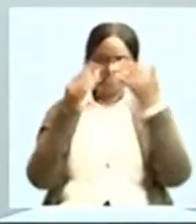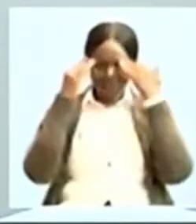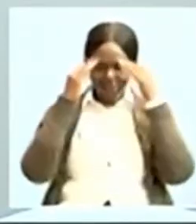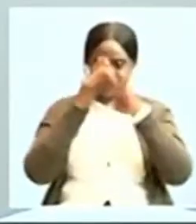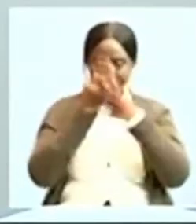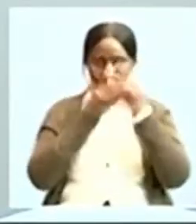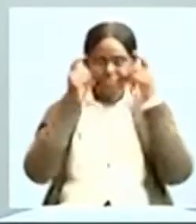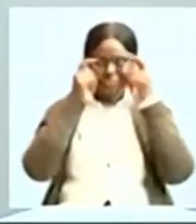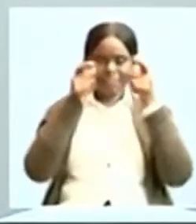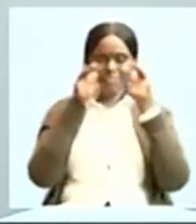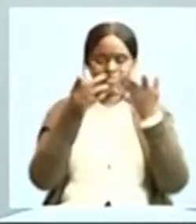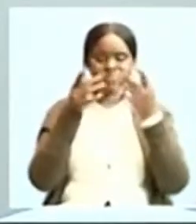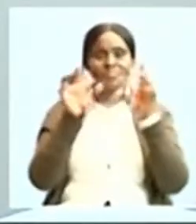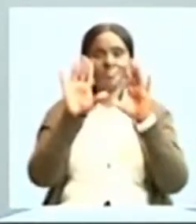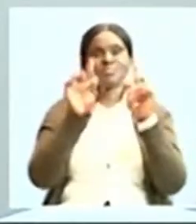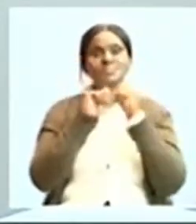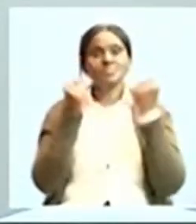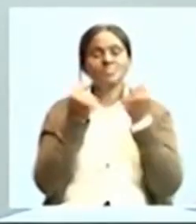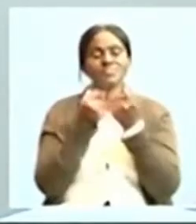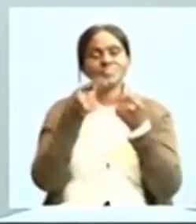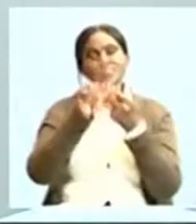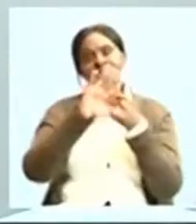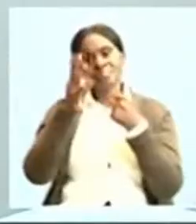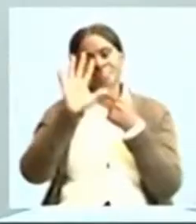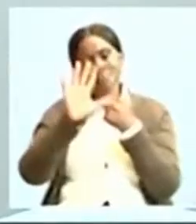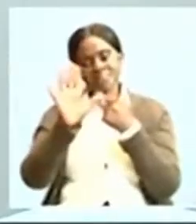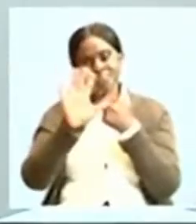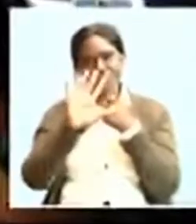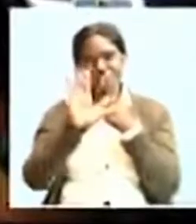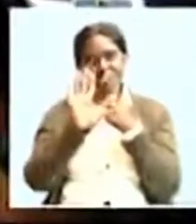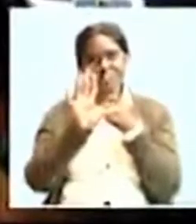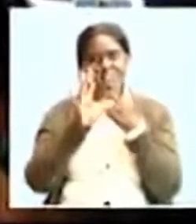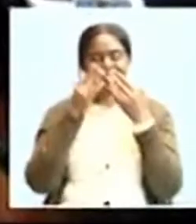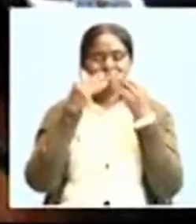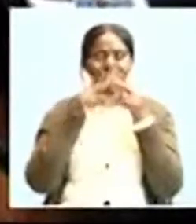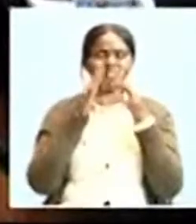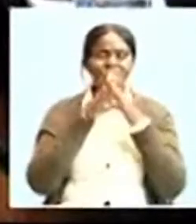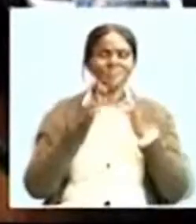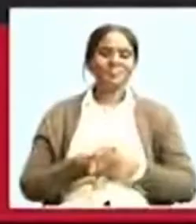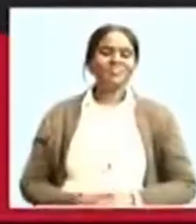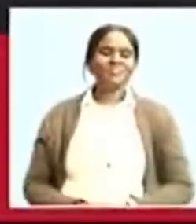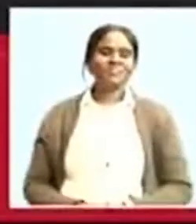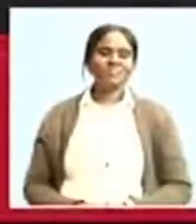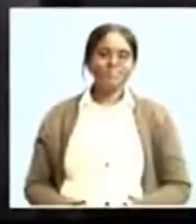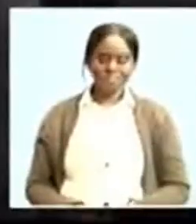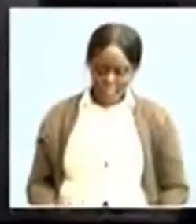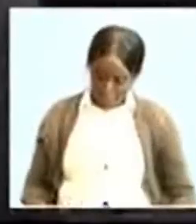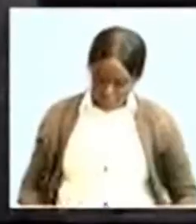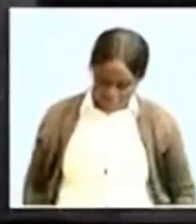earlier conferred on you and your team. As you go back, you're on your own. Thank you so much.